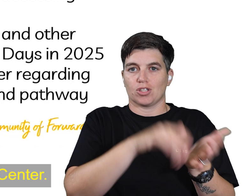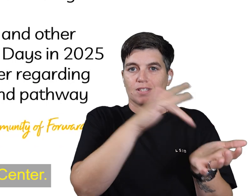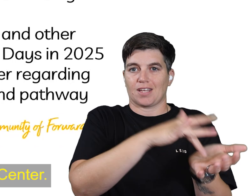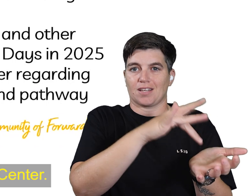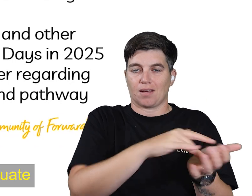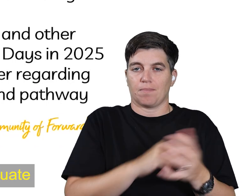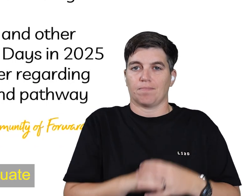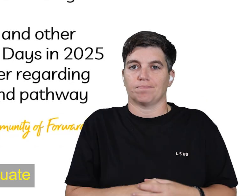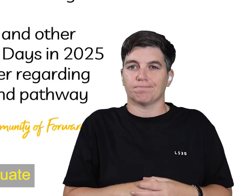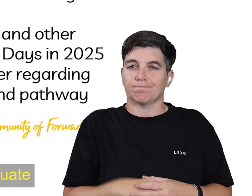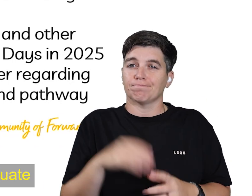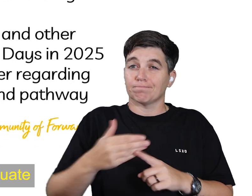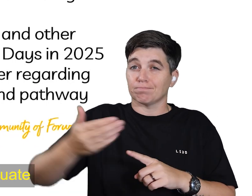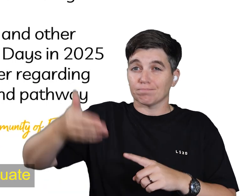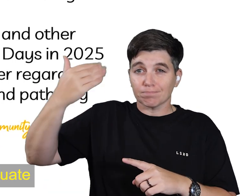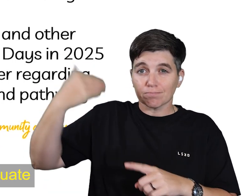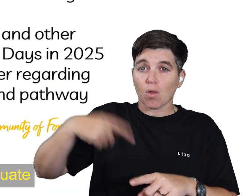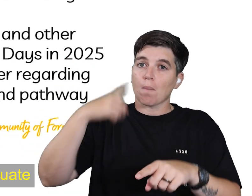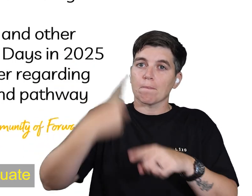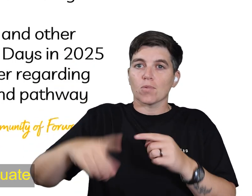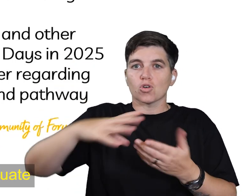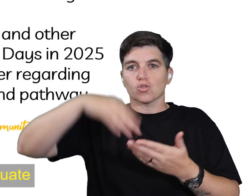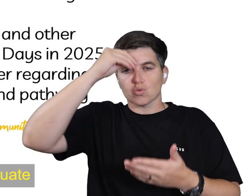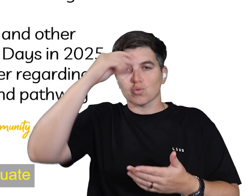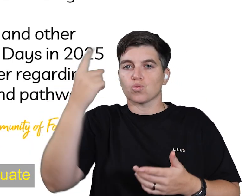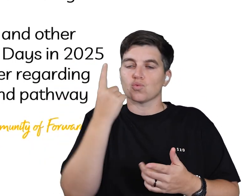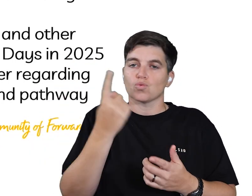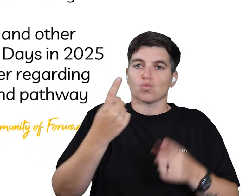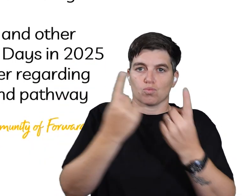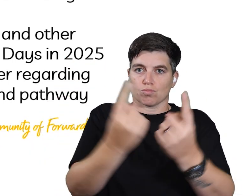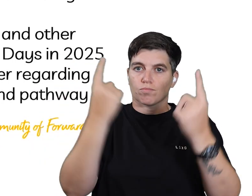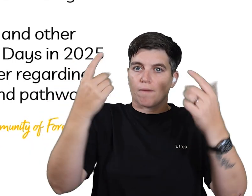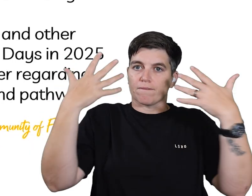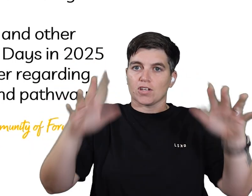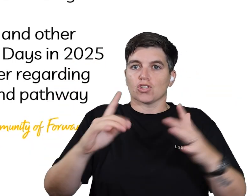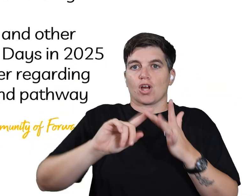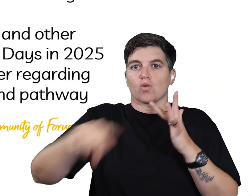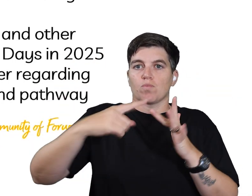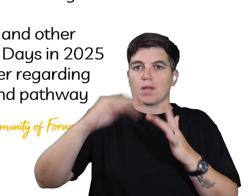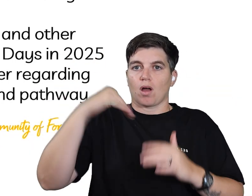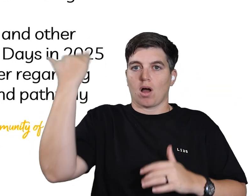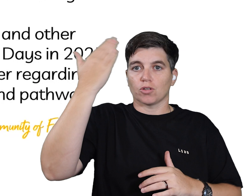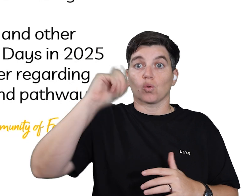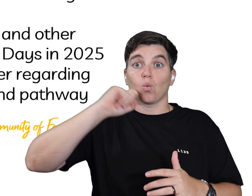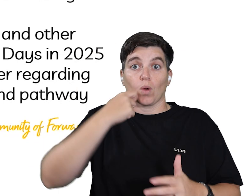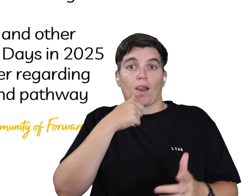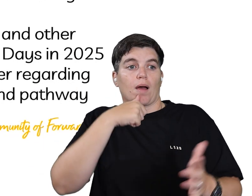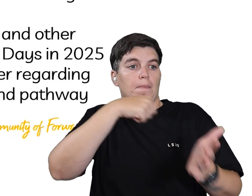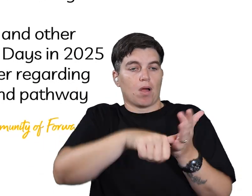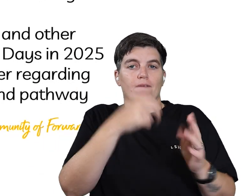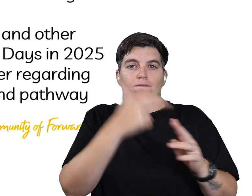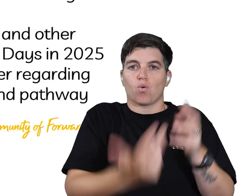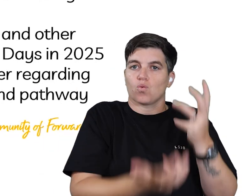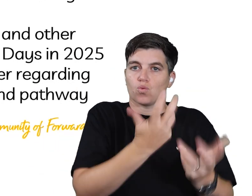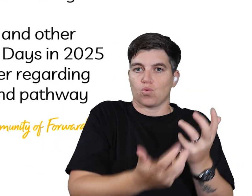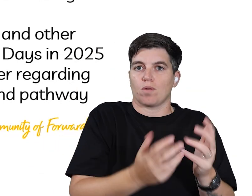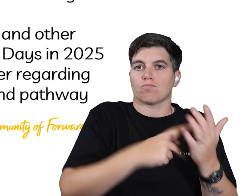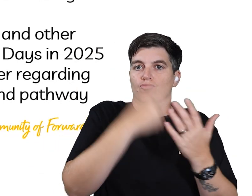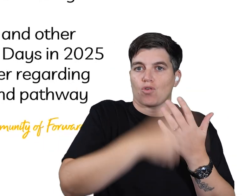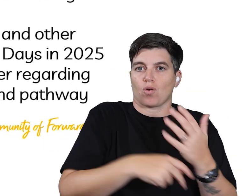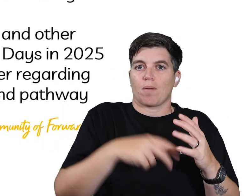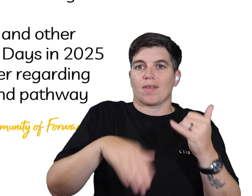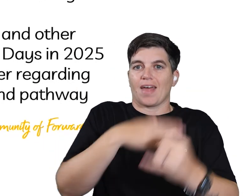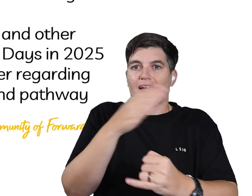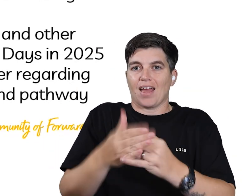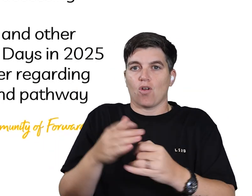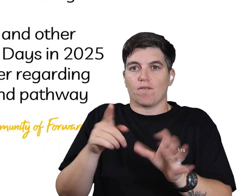Centre. Traditionally, the majority of students who graduate from Indooroopilly State High School will apply for a university program of study